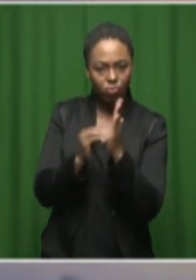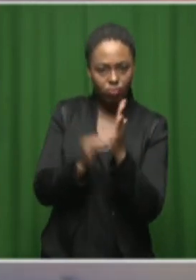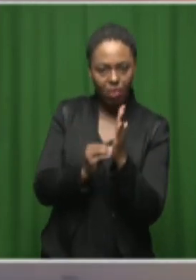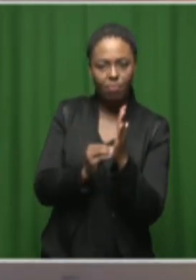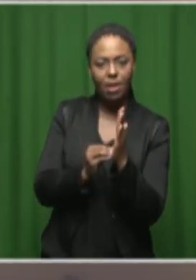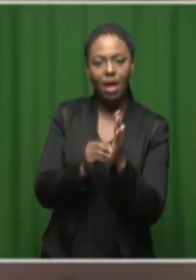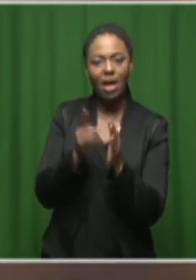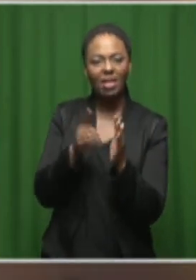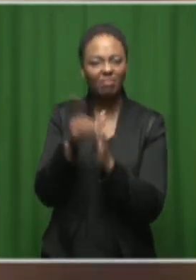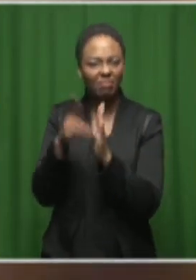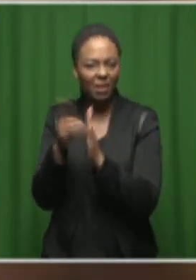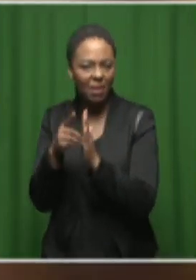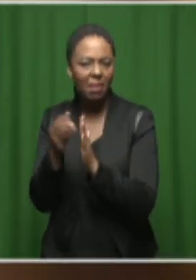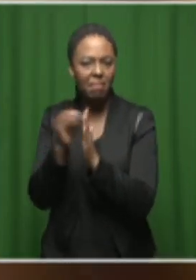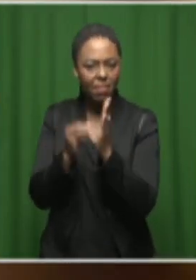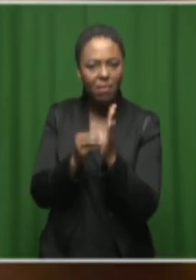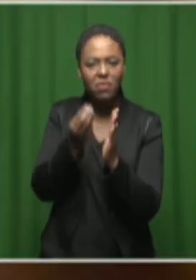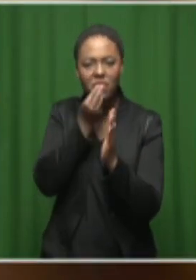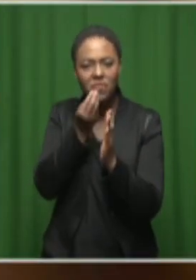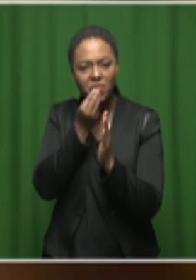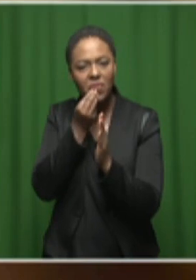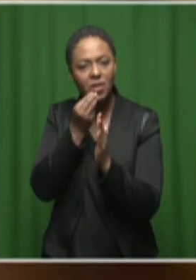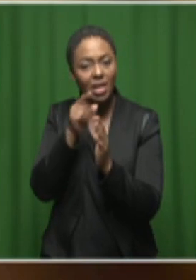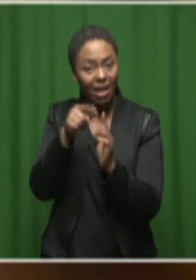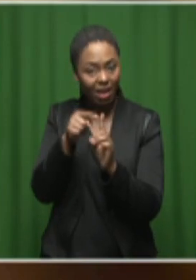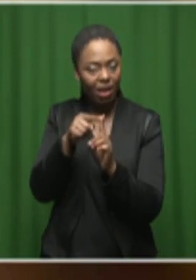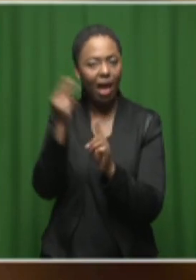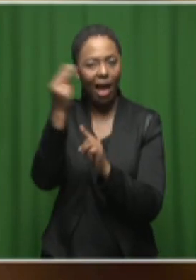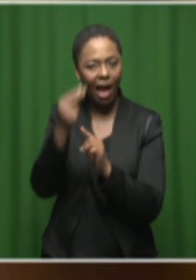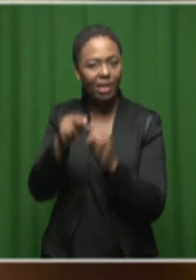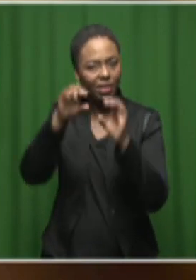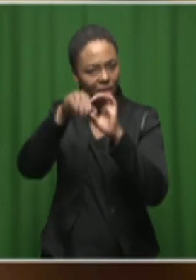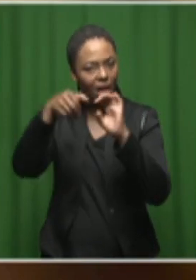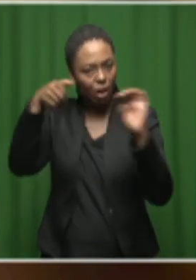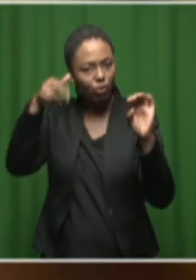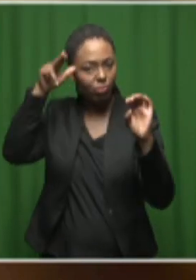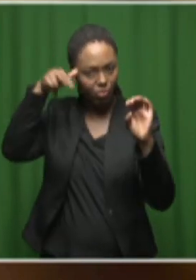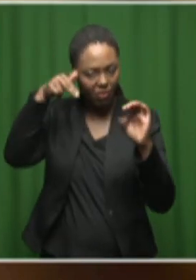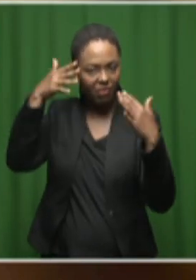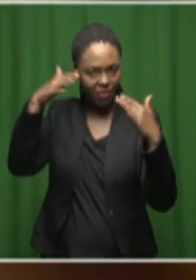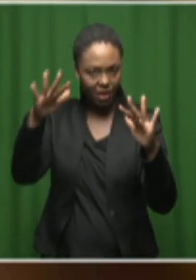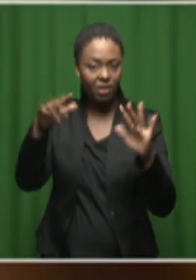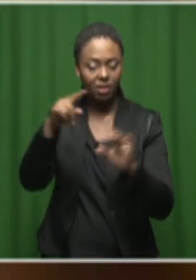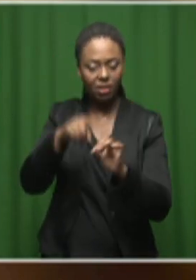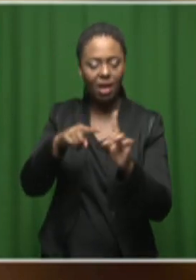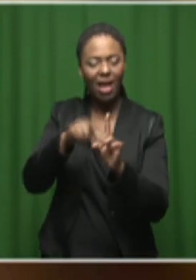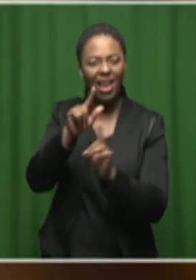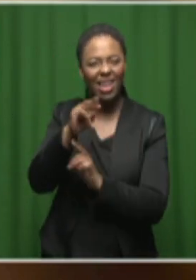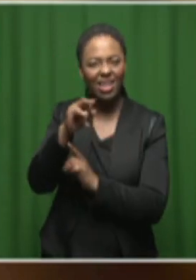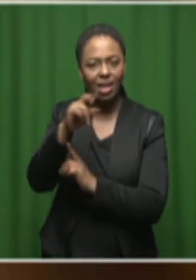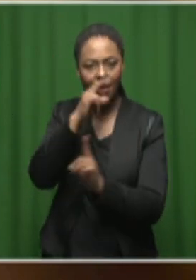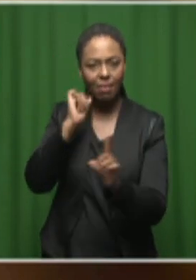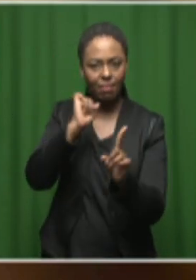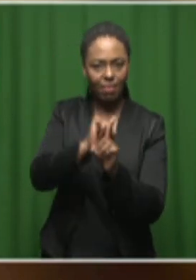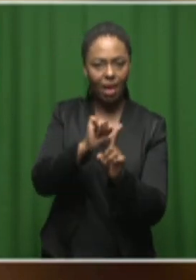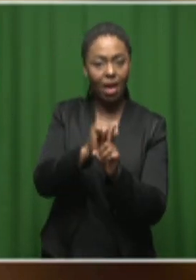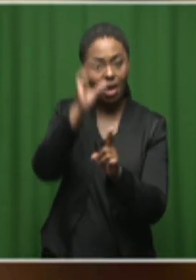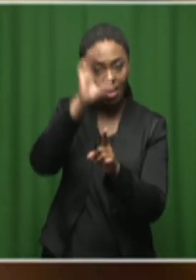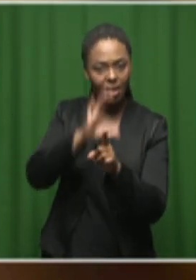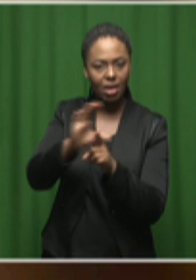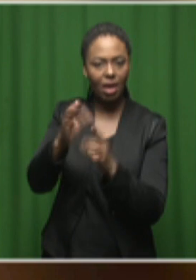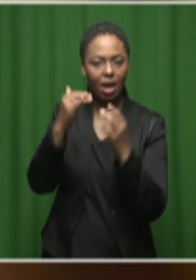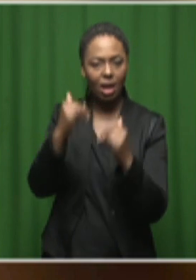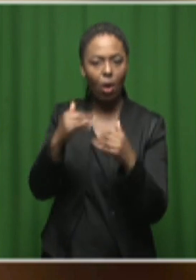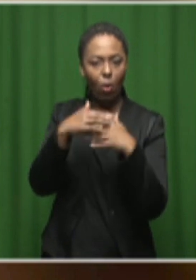food stylist and culinary arts graduate Linda Ramoupi. As a qualified chef and photographer, Linda has steered her career into the